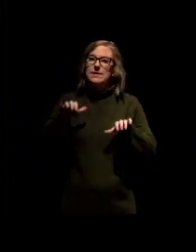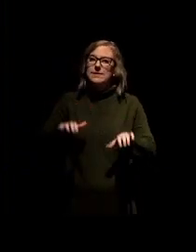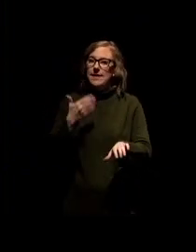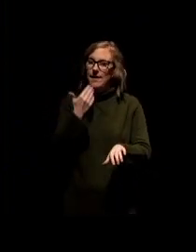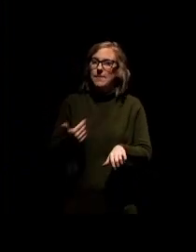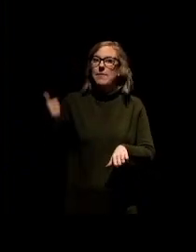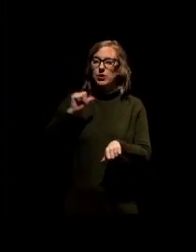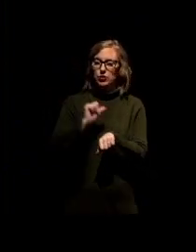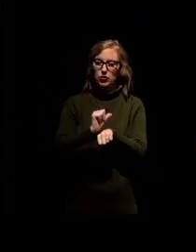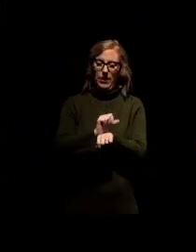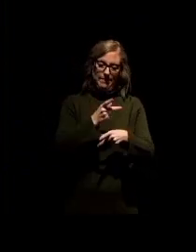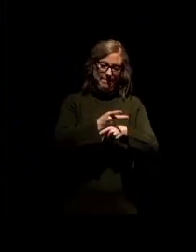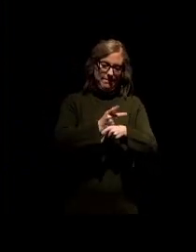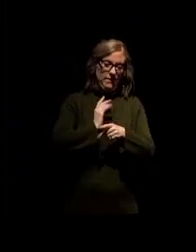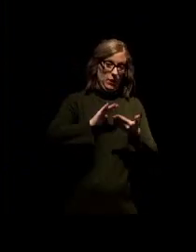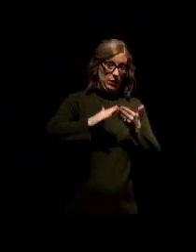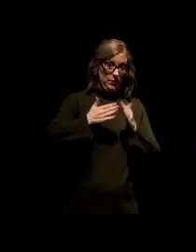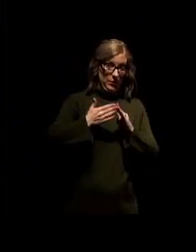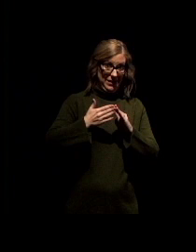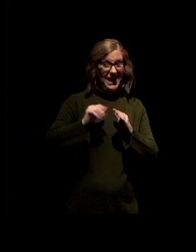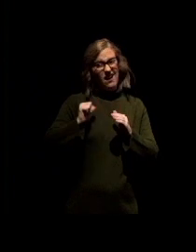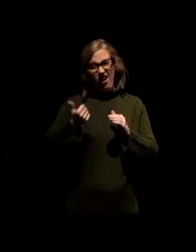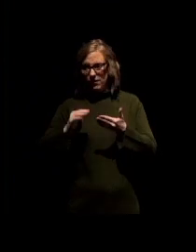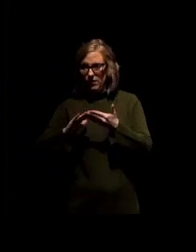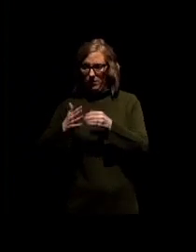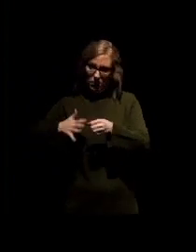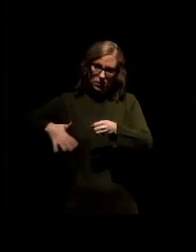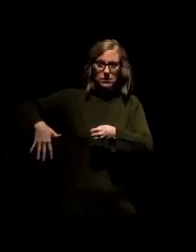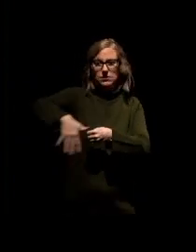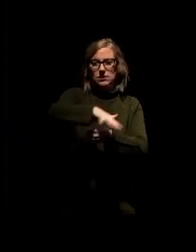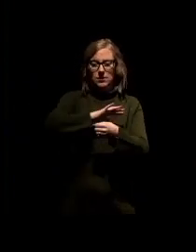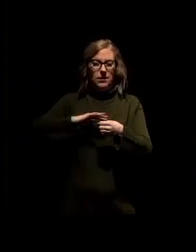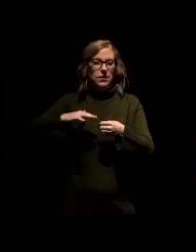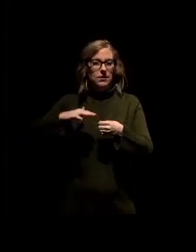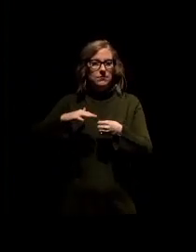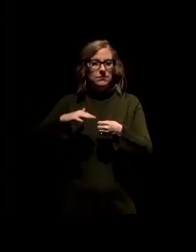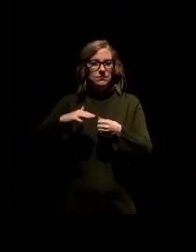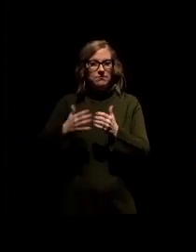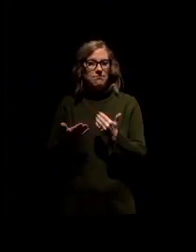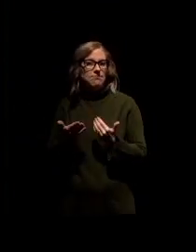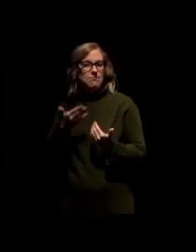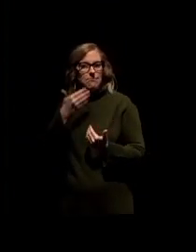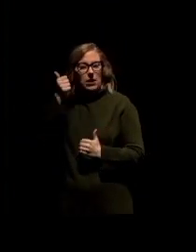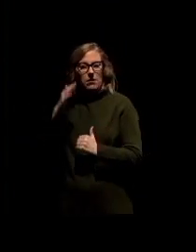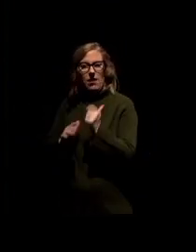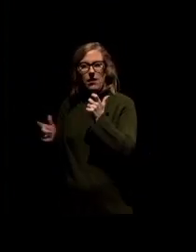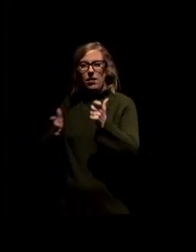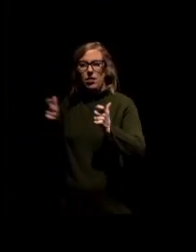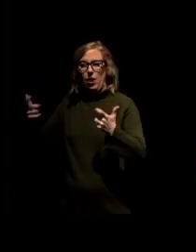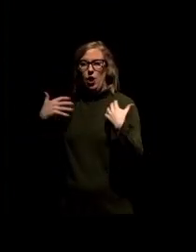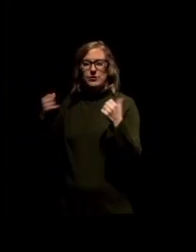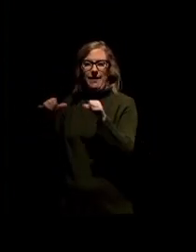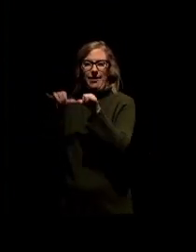communities and for the communities that surround us than large health systems and large public